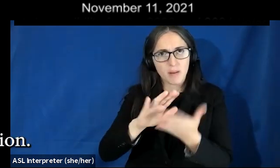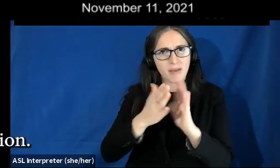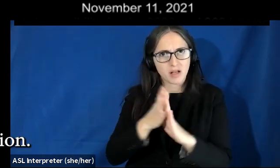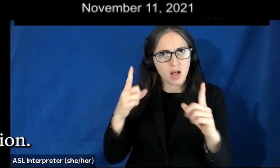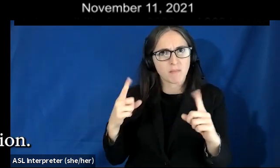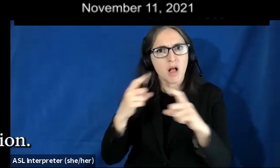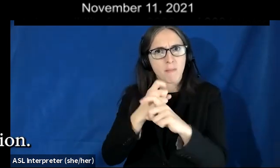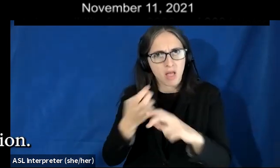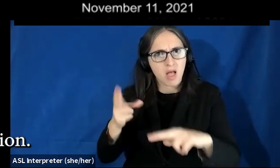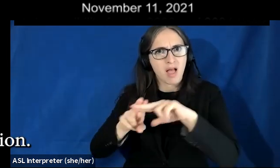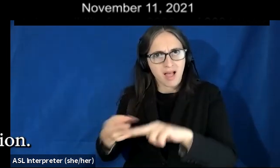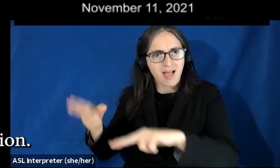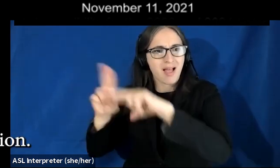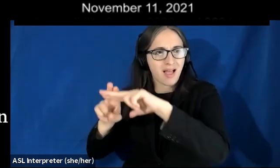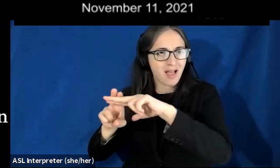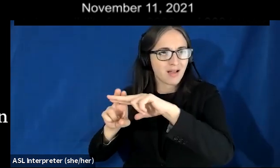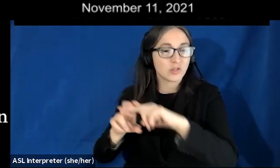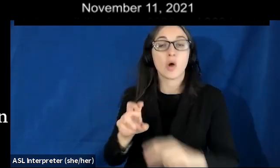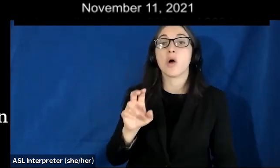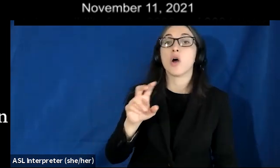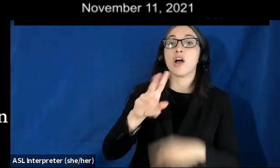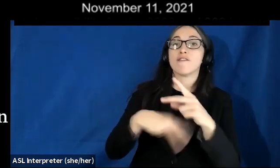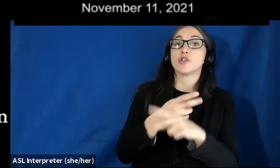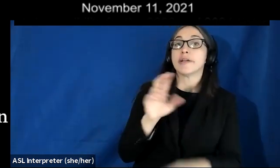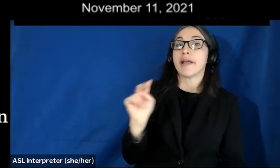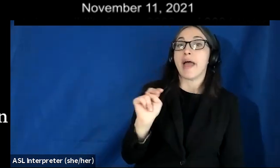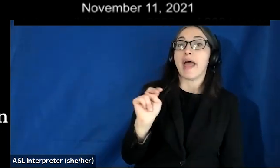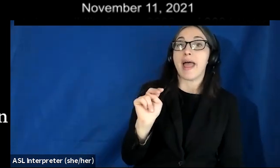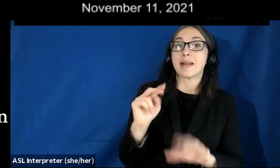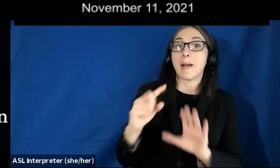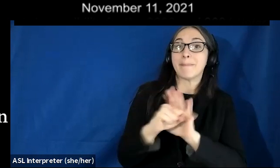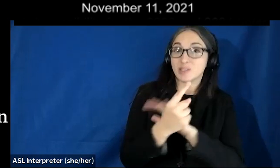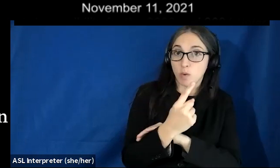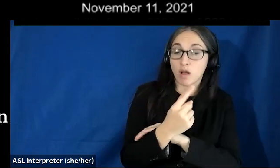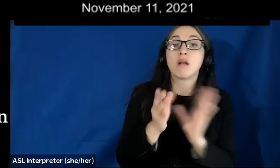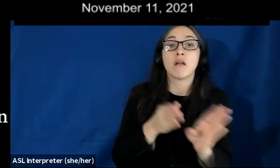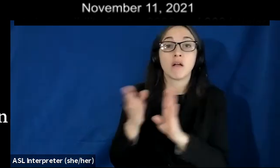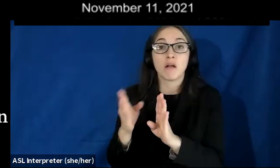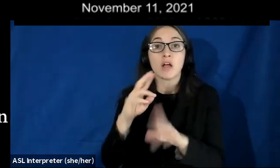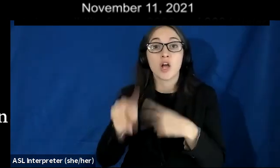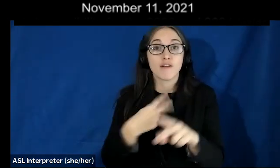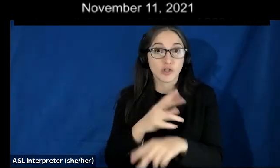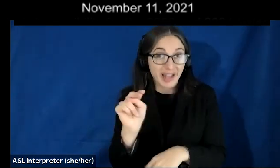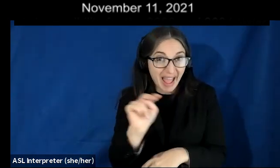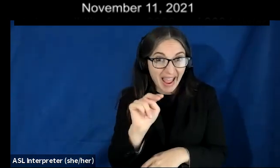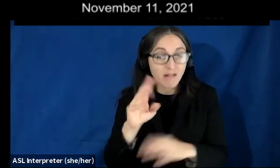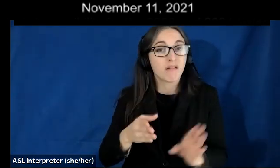version n-1 to version n, and the last version is version